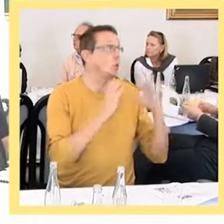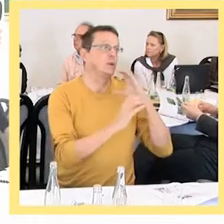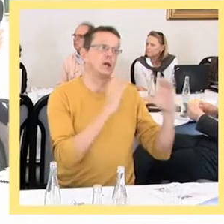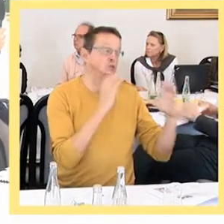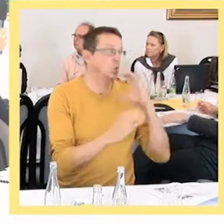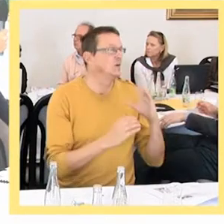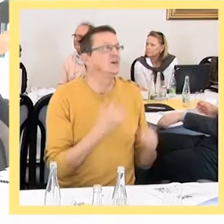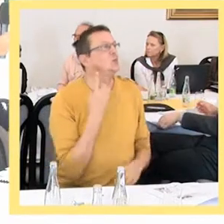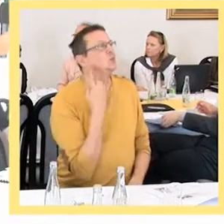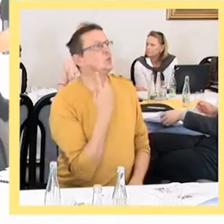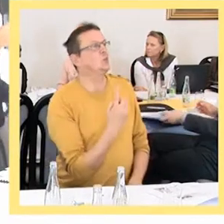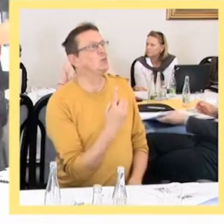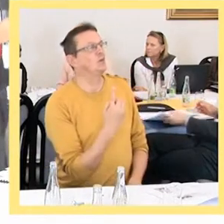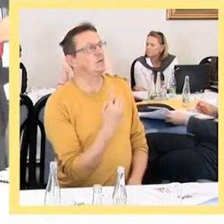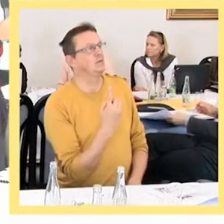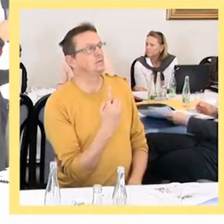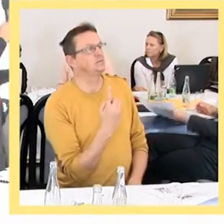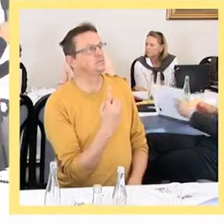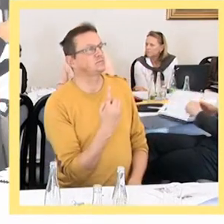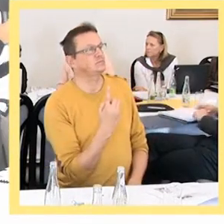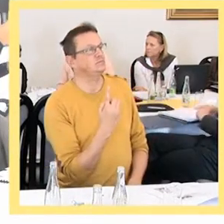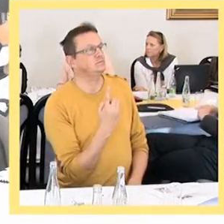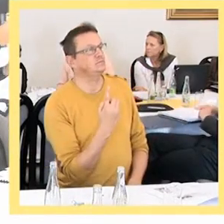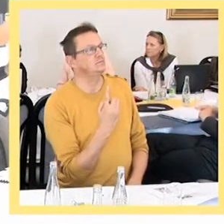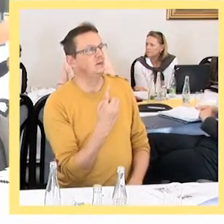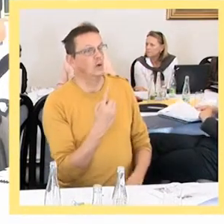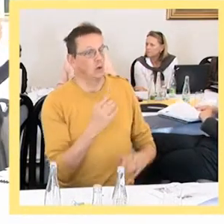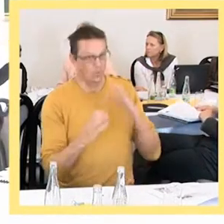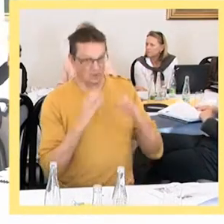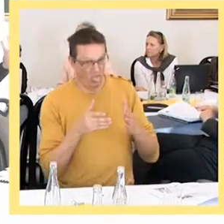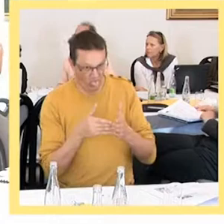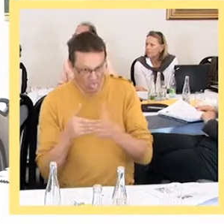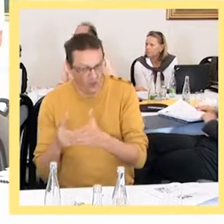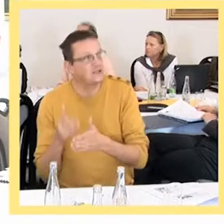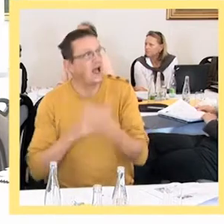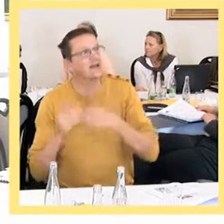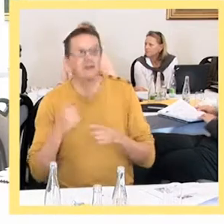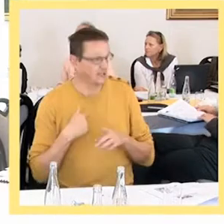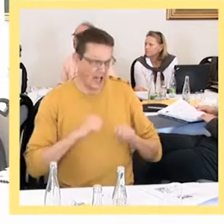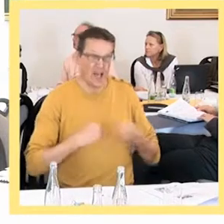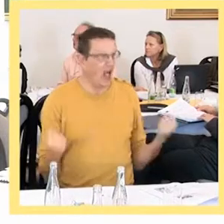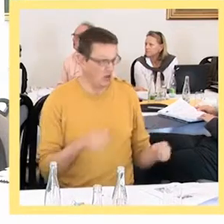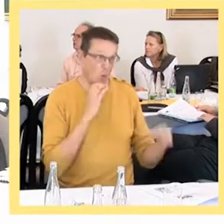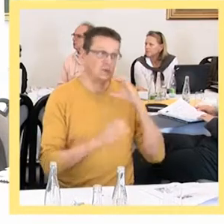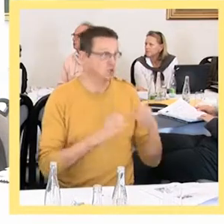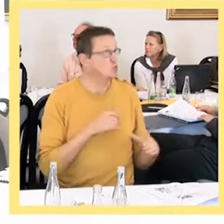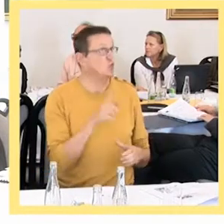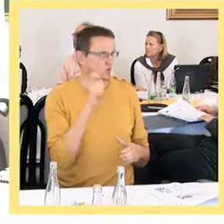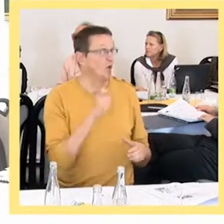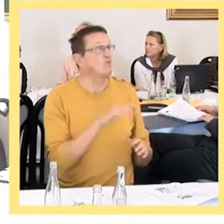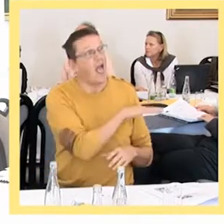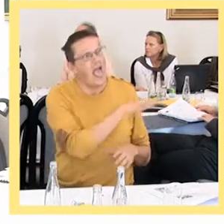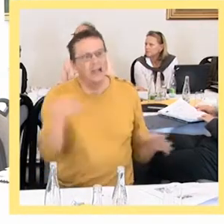only with people with disabilities struggling with communication, it was generally across everybody. In